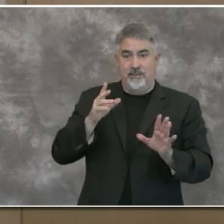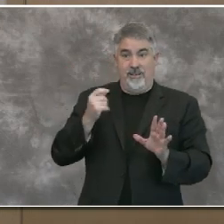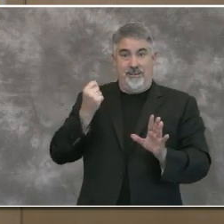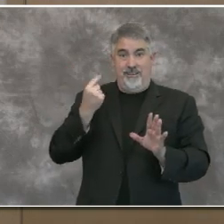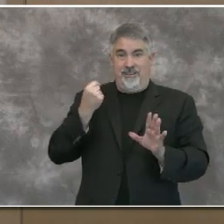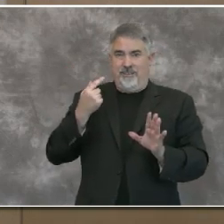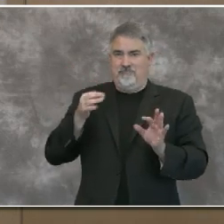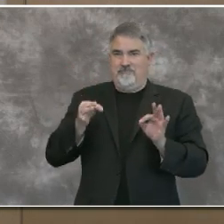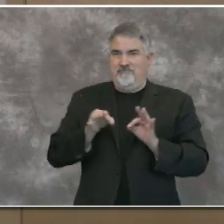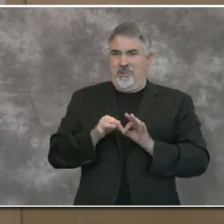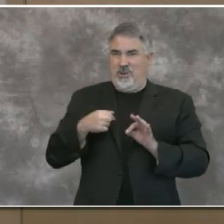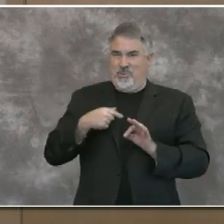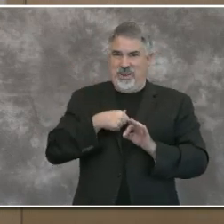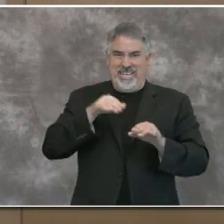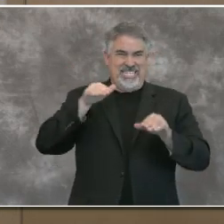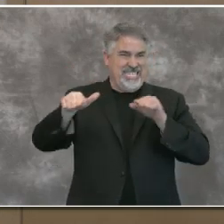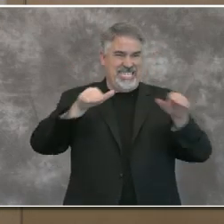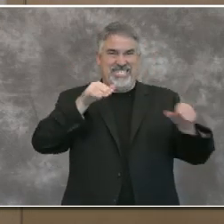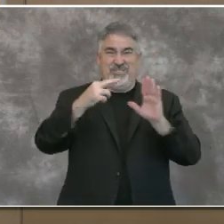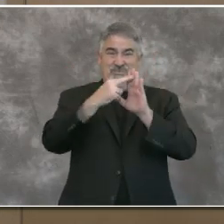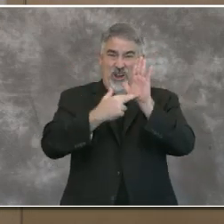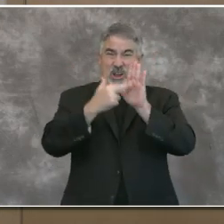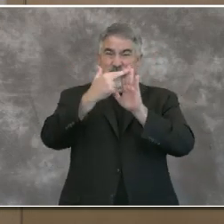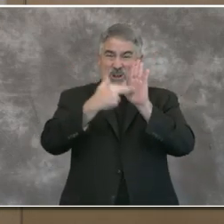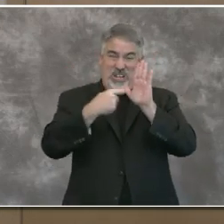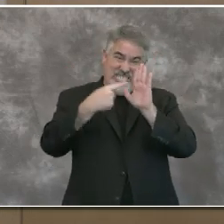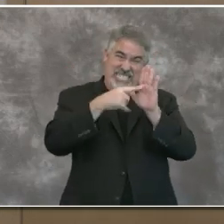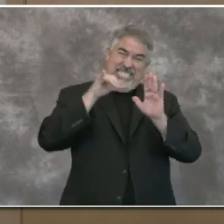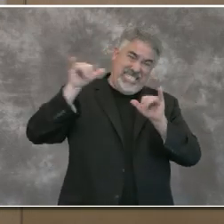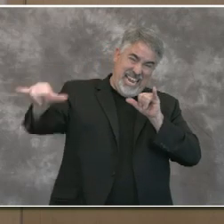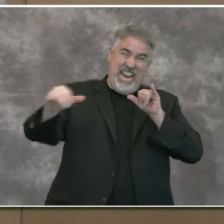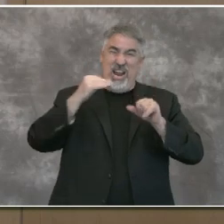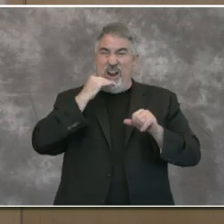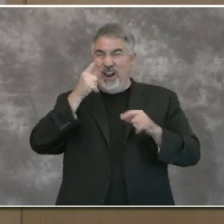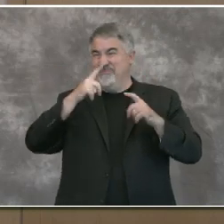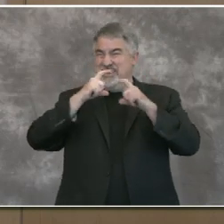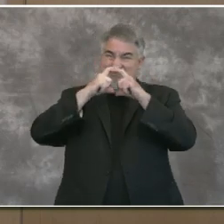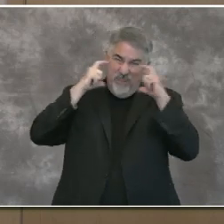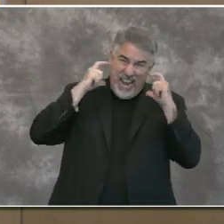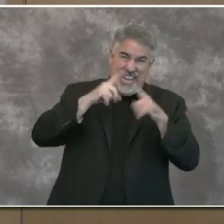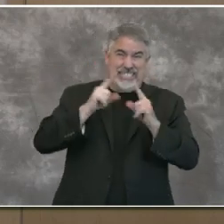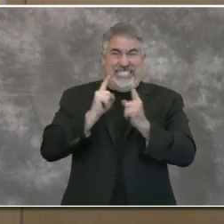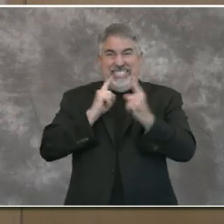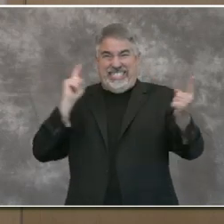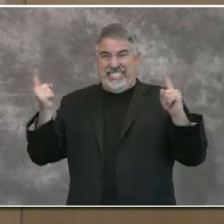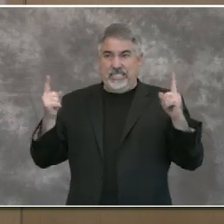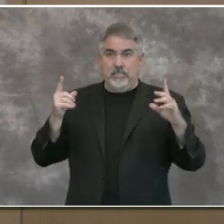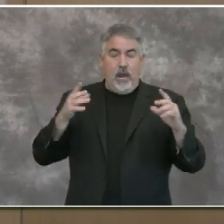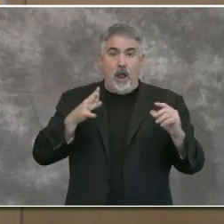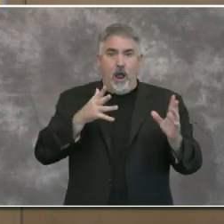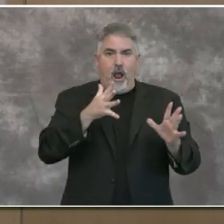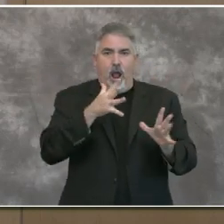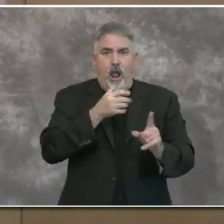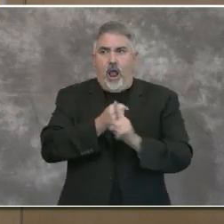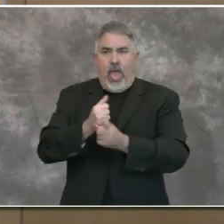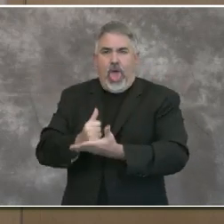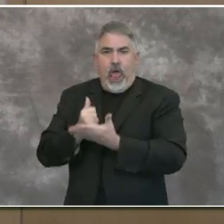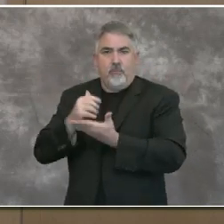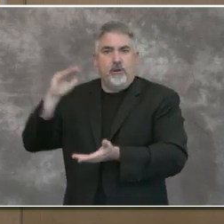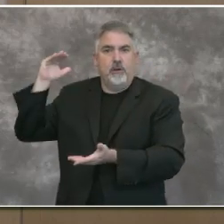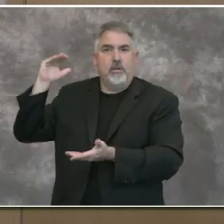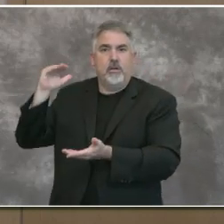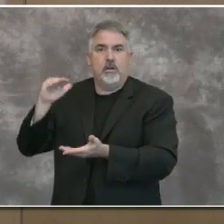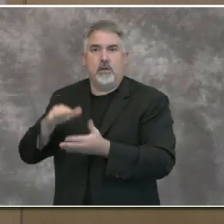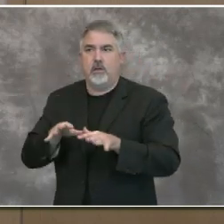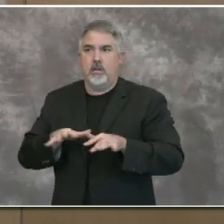implemented all of these social distancing strategies, less infections are being seen across the